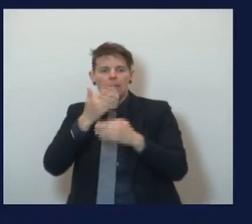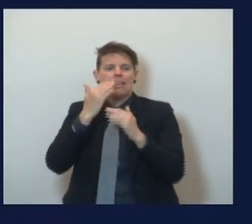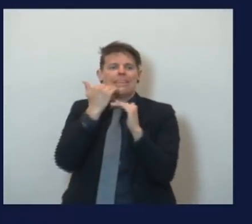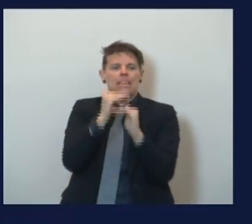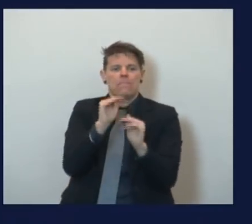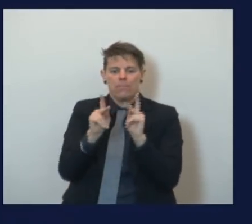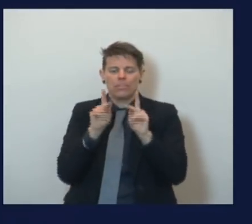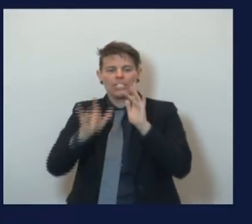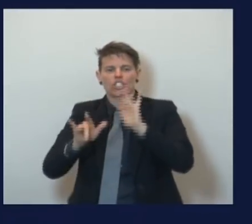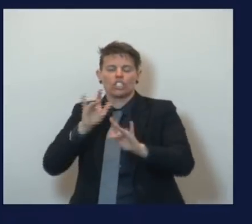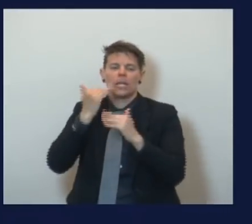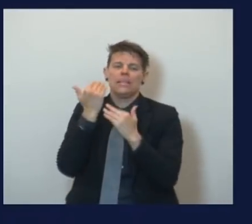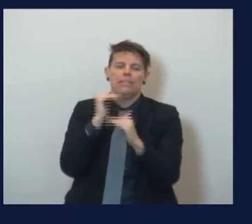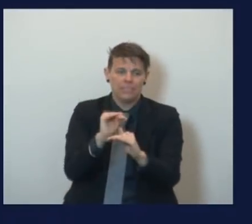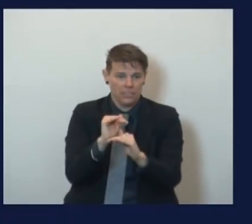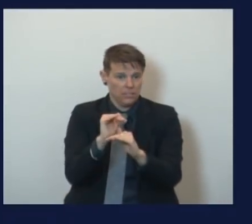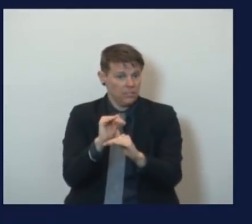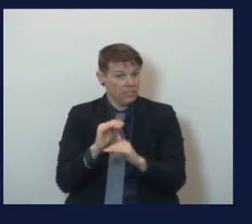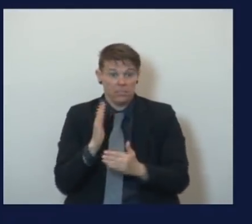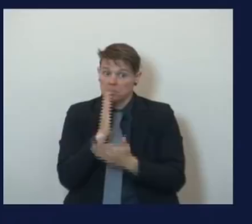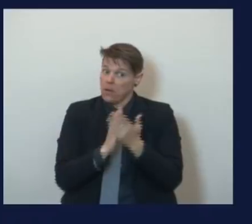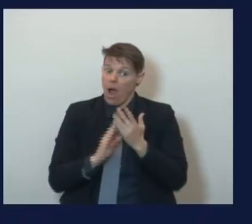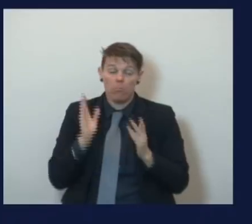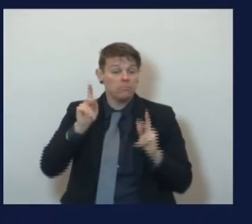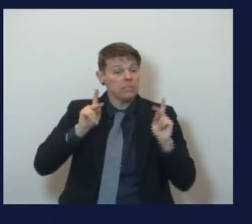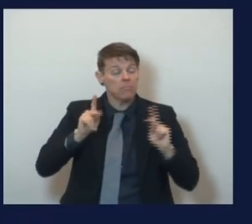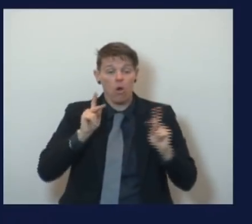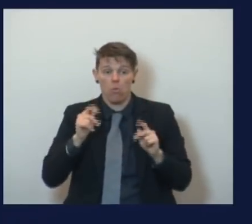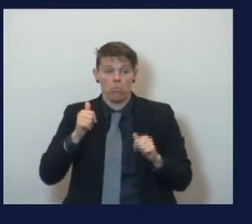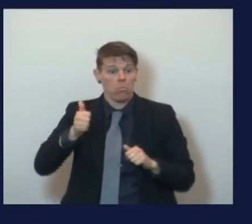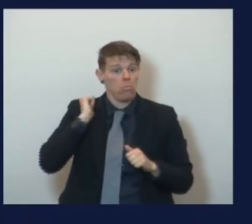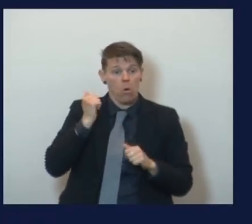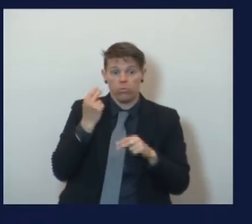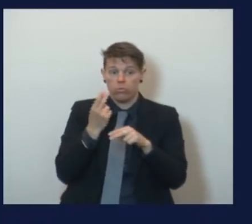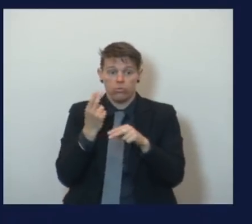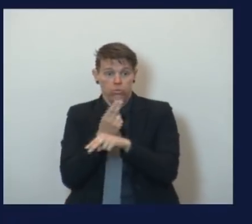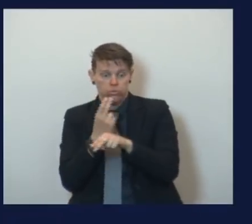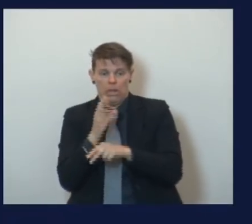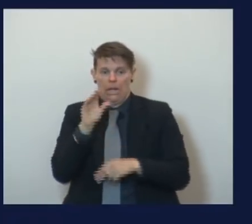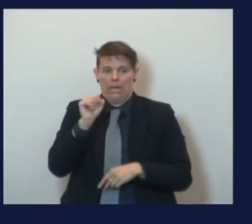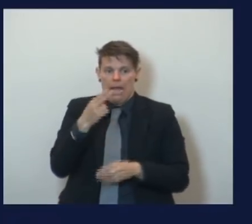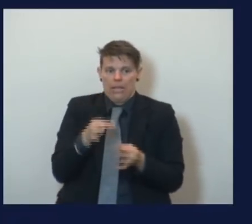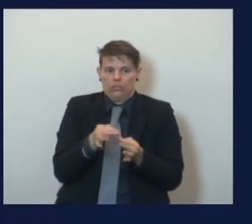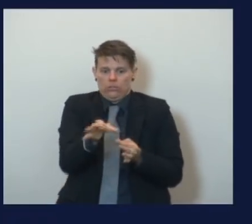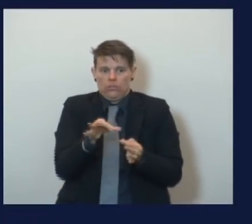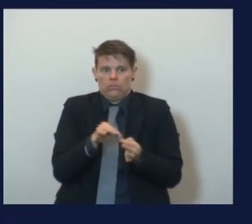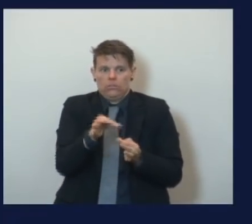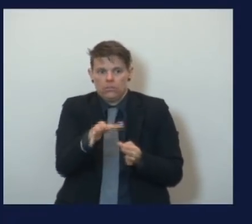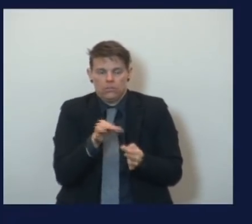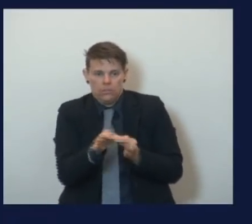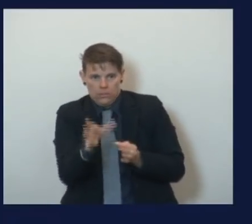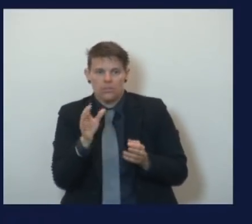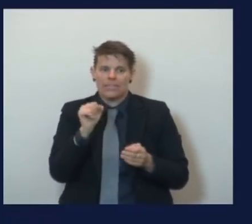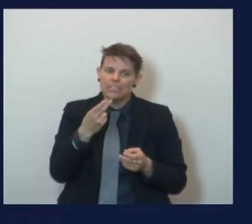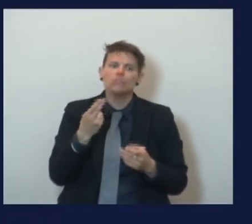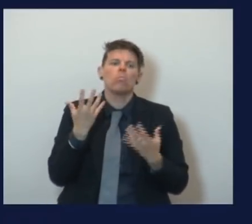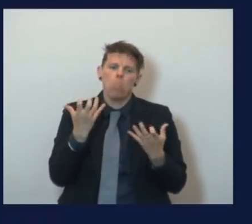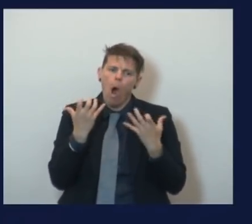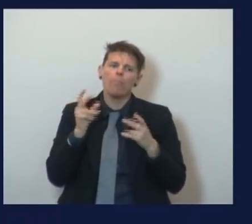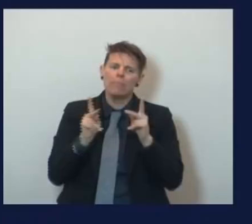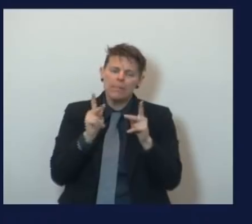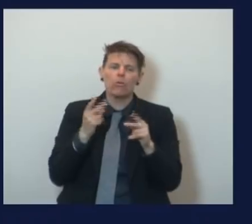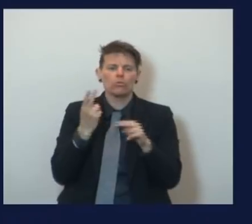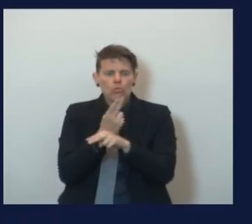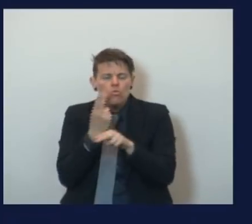going to use credit cards and use cash for payment. We can't do, we want to make sure that our consumers can access this. But if you can do this